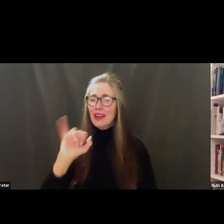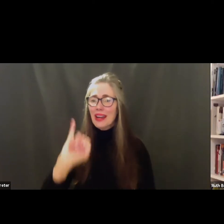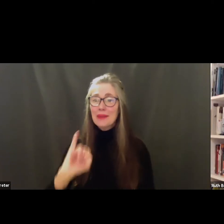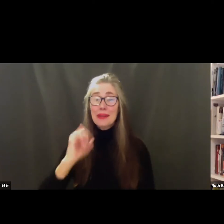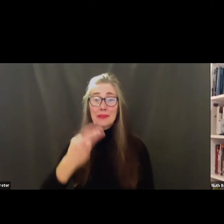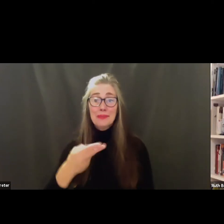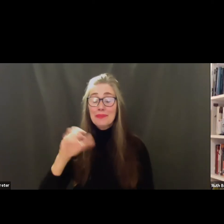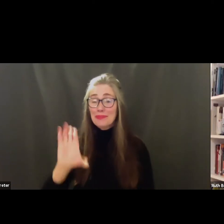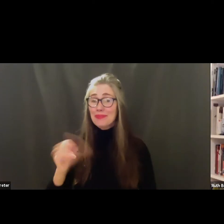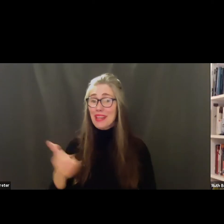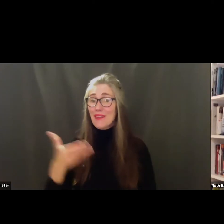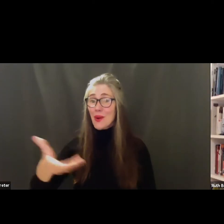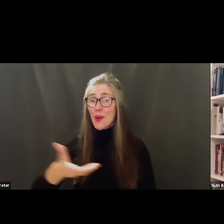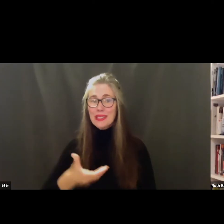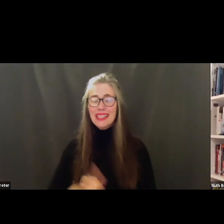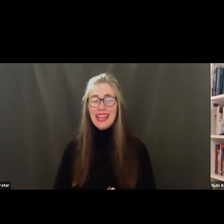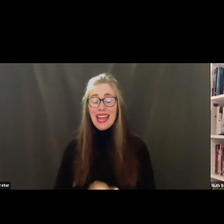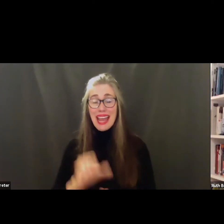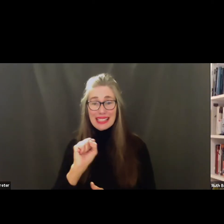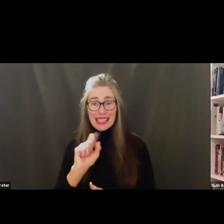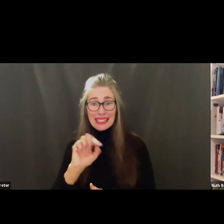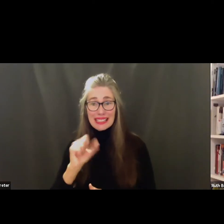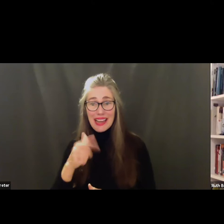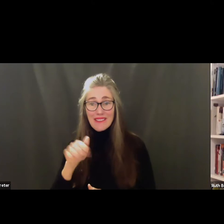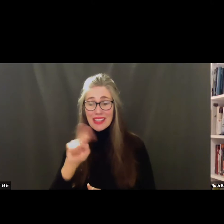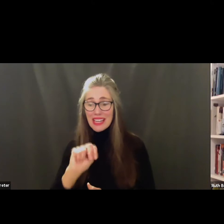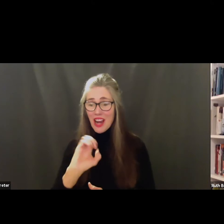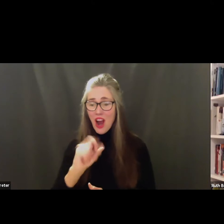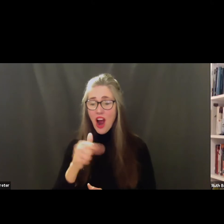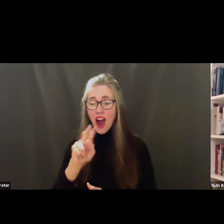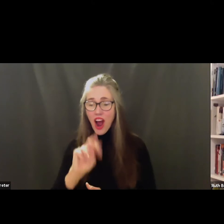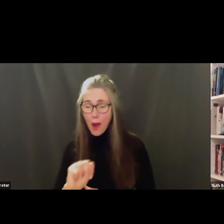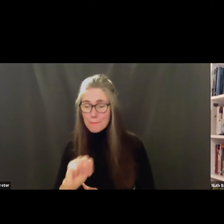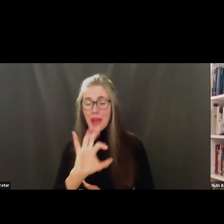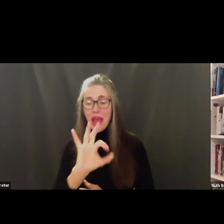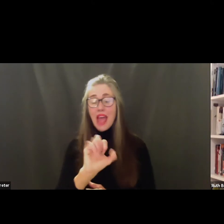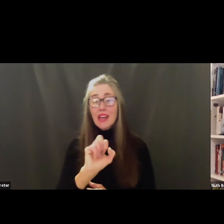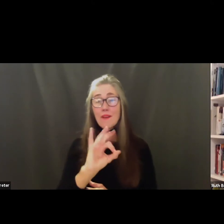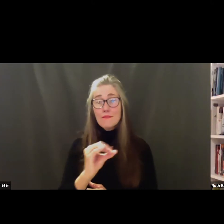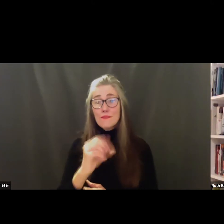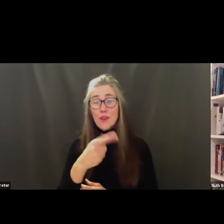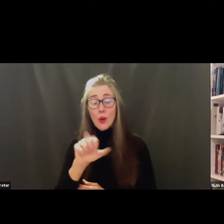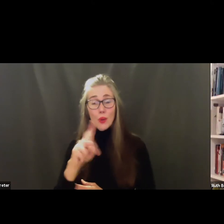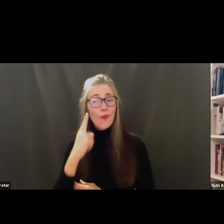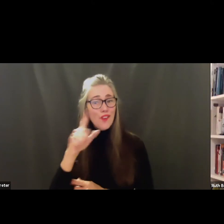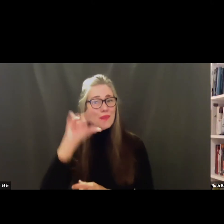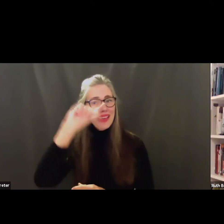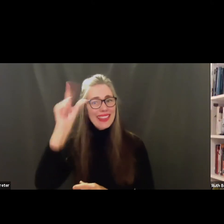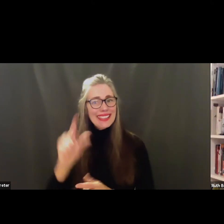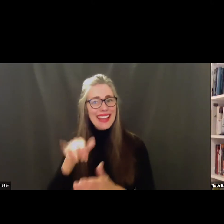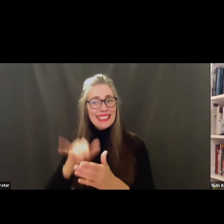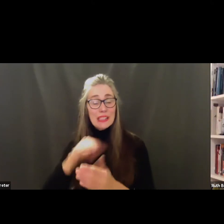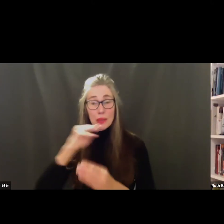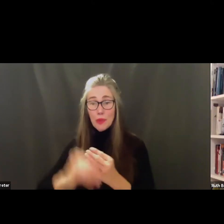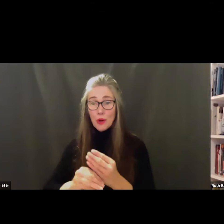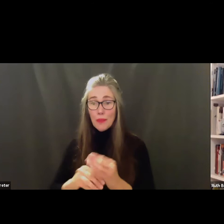me, and Stephanie Malia-Hom and Claudio Fogu of the Italian Studies Program as well. My book is about